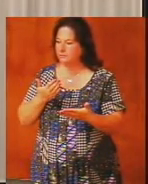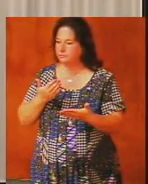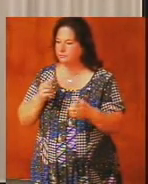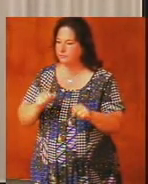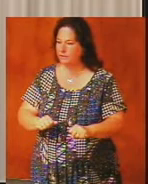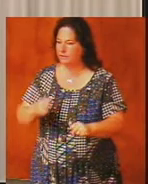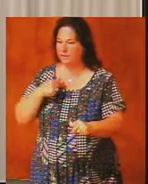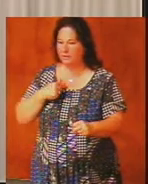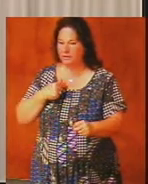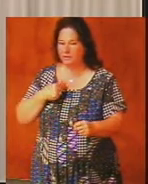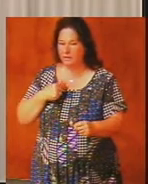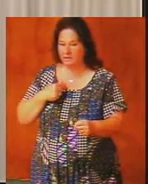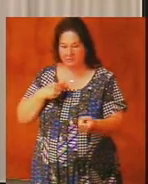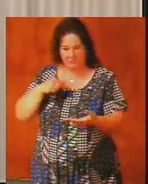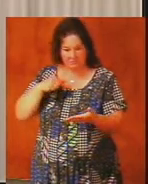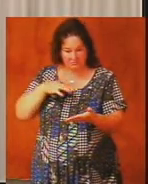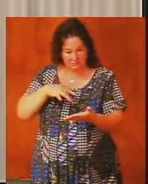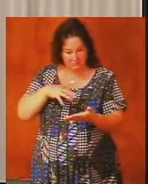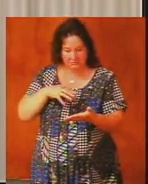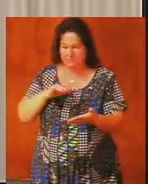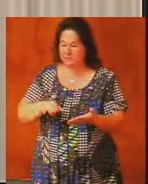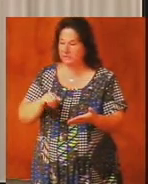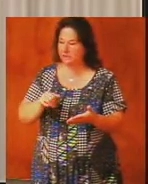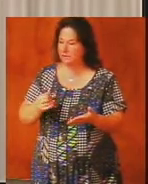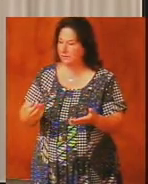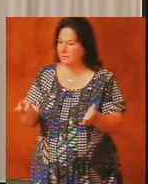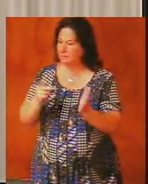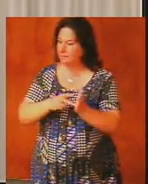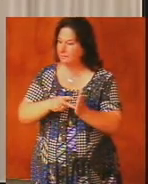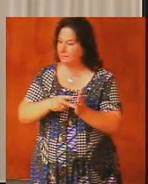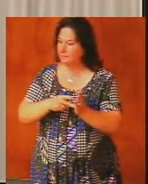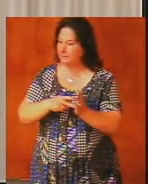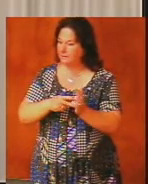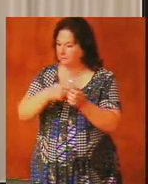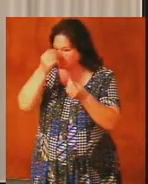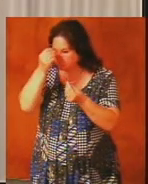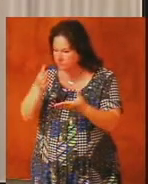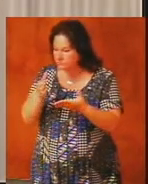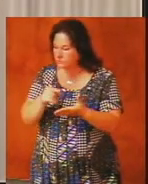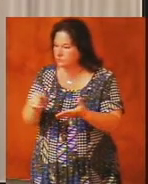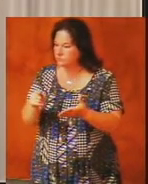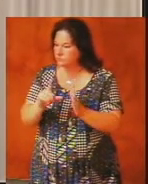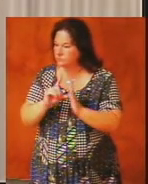Can I look into that and get back with you?"